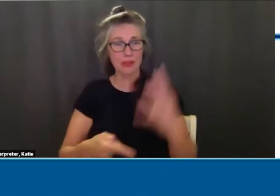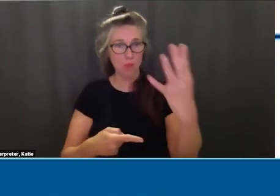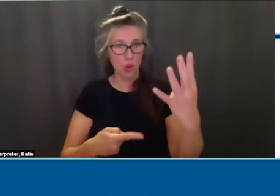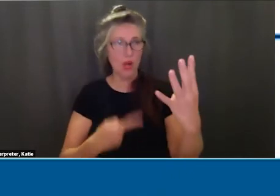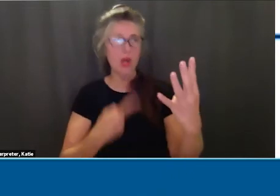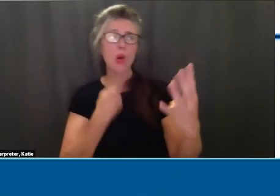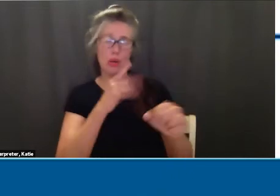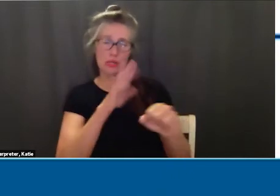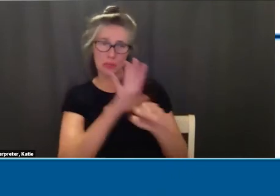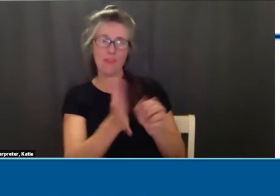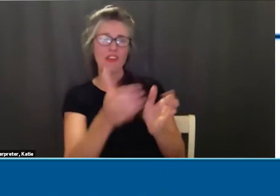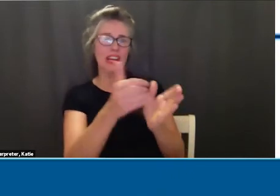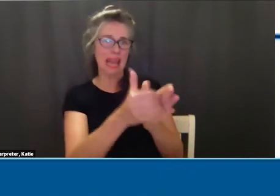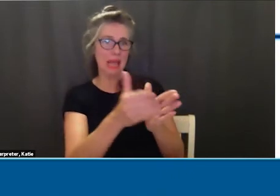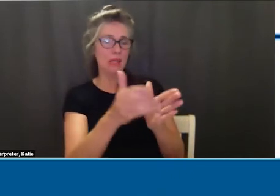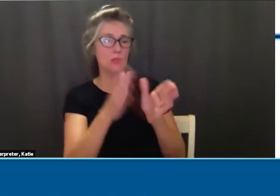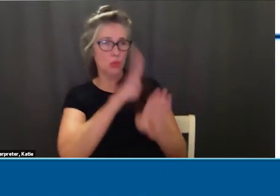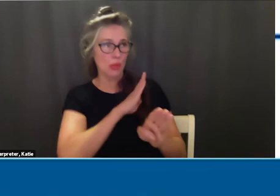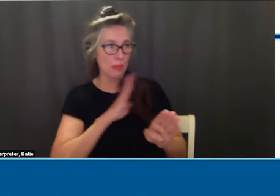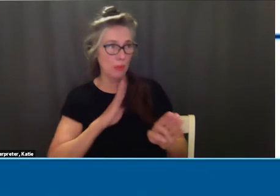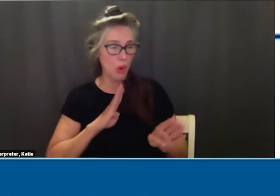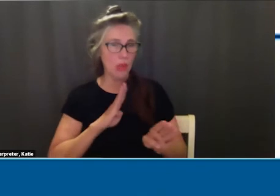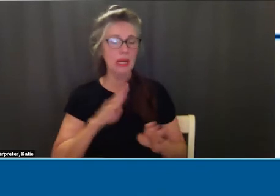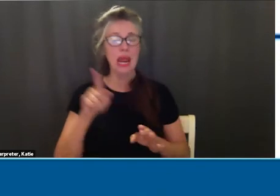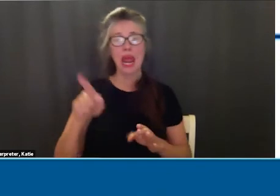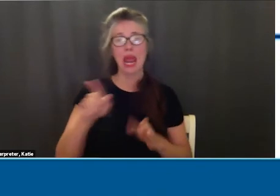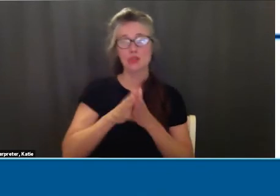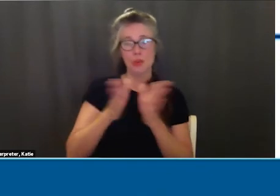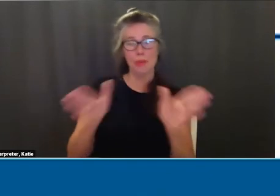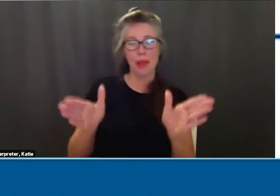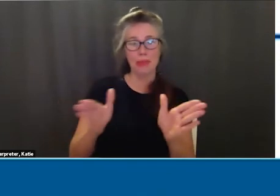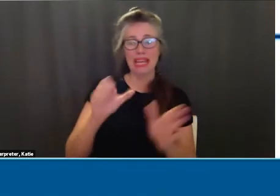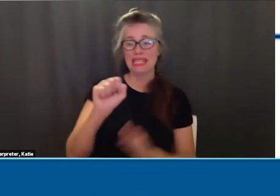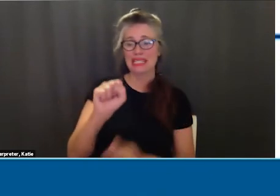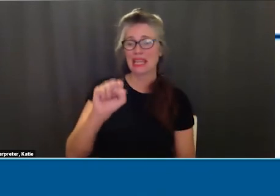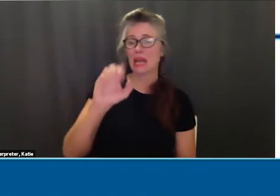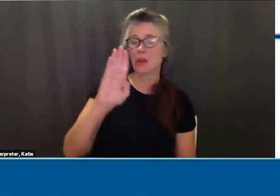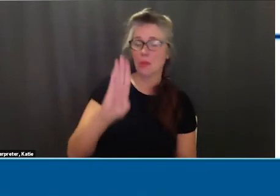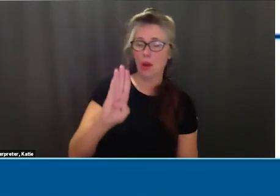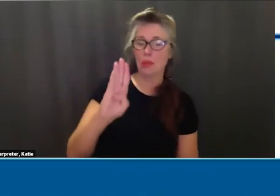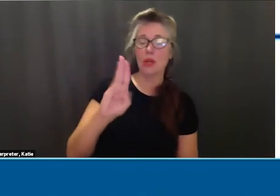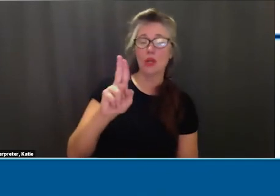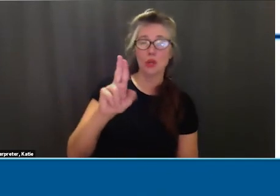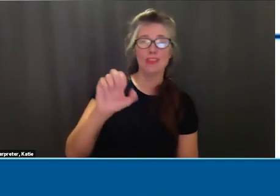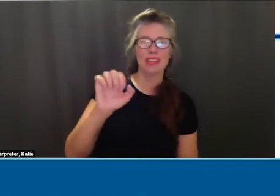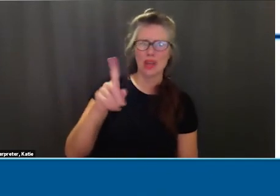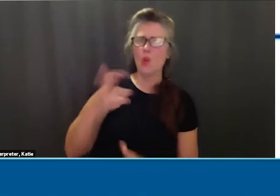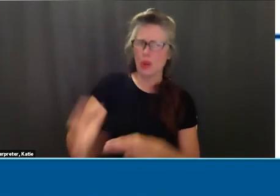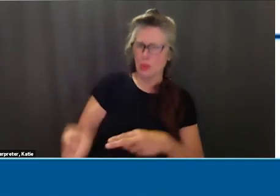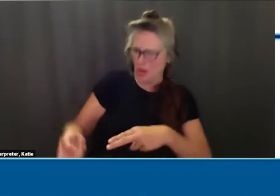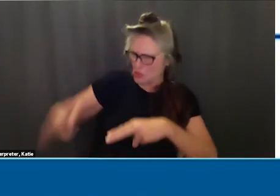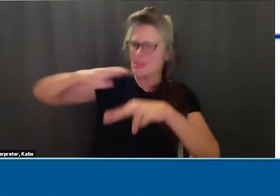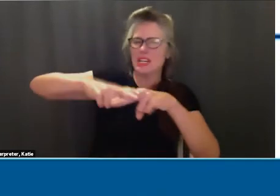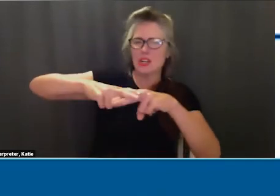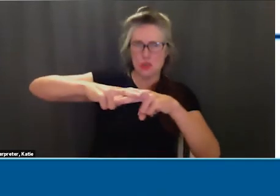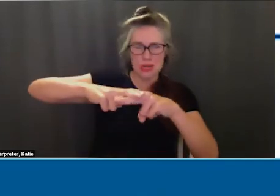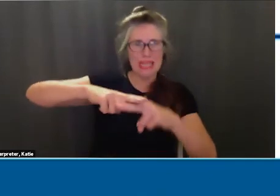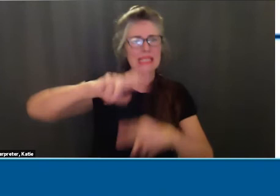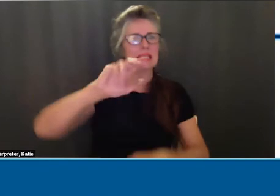and to the public that Santa Barbara Unified's goal is to increase UC, CSU, A through